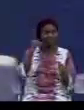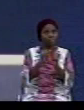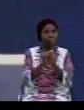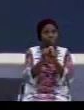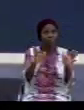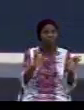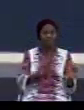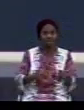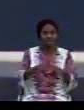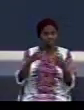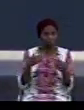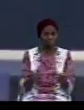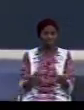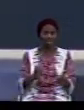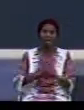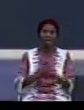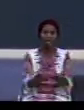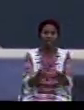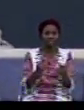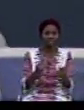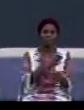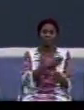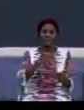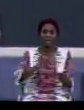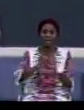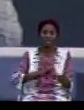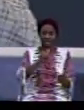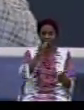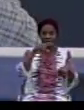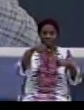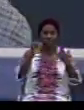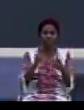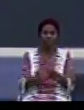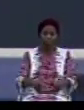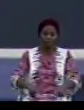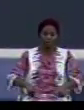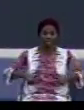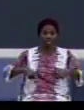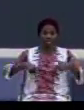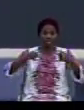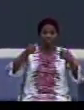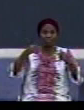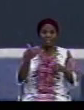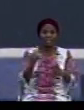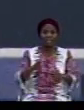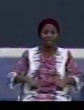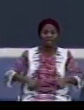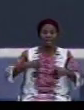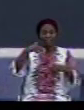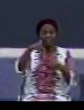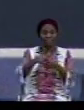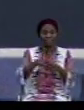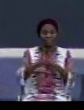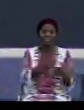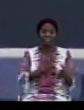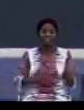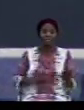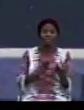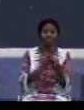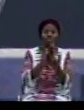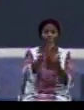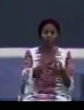now I come, and I'm going to live a life in Christ, through